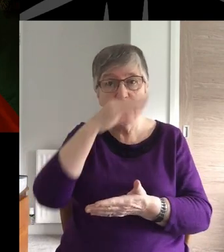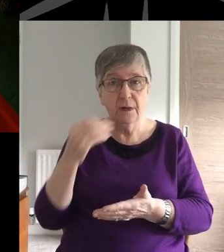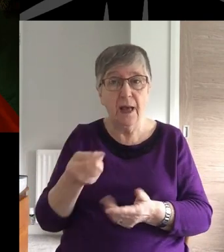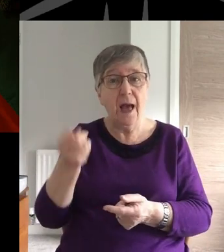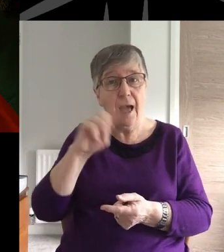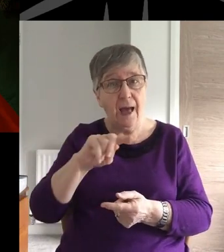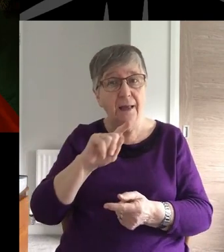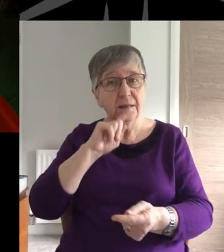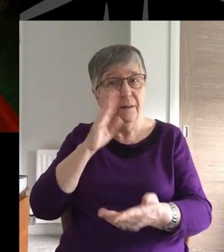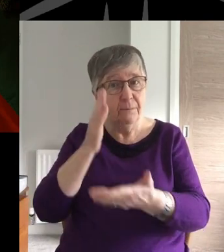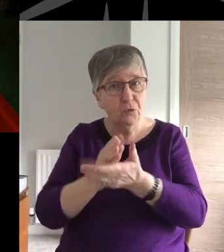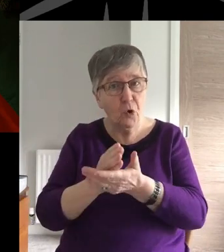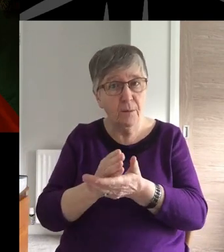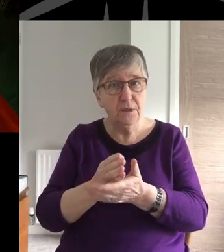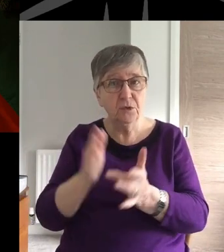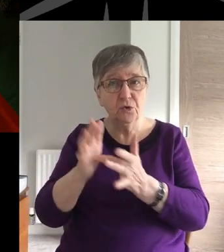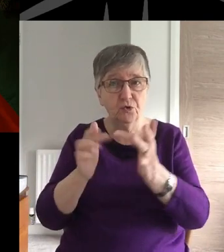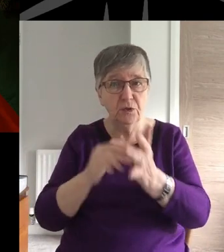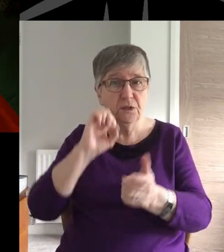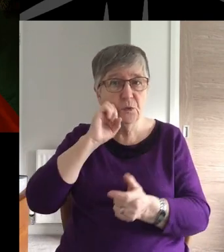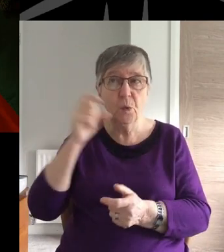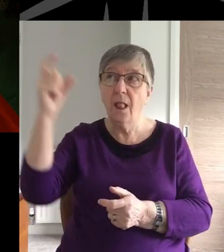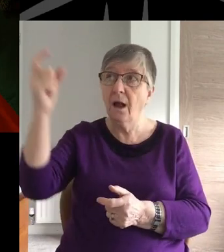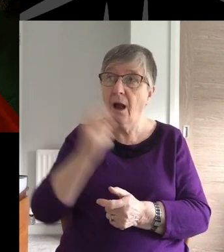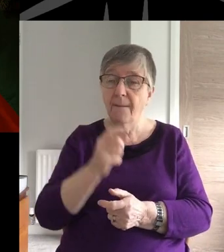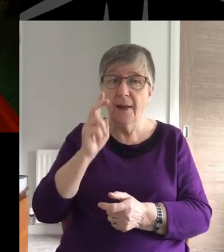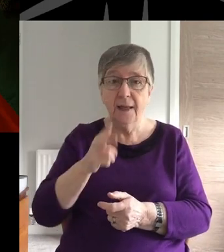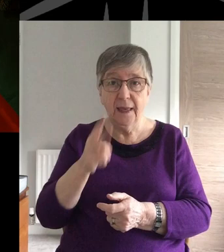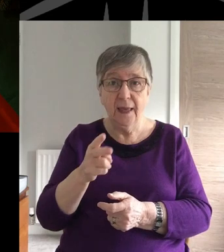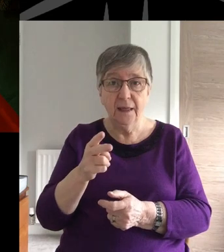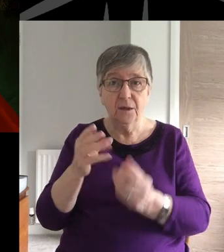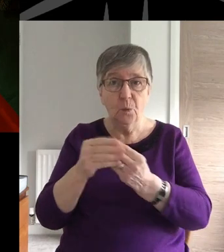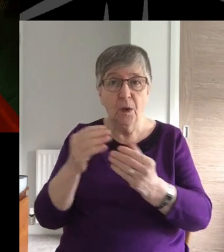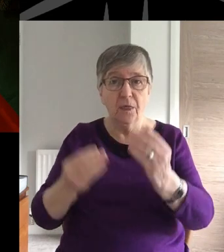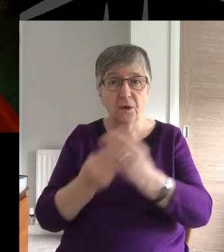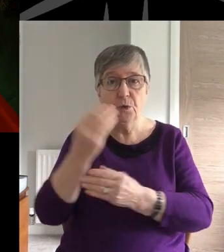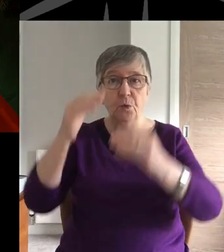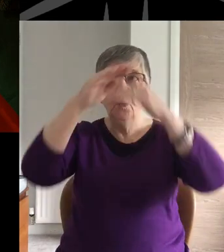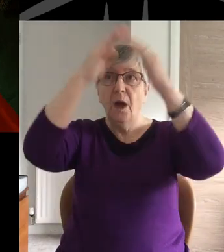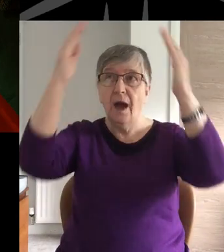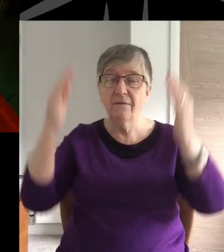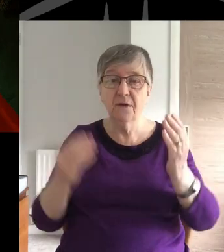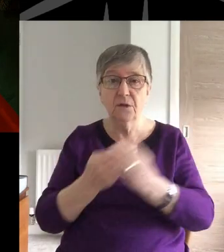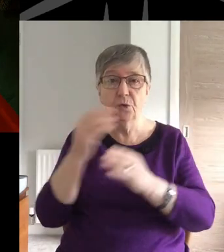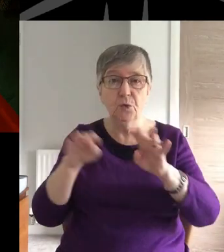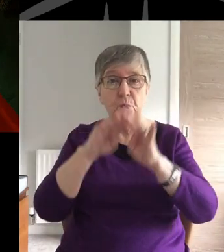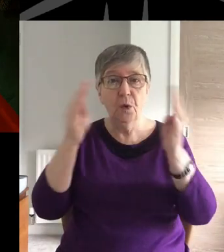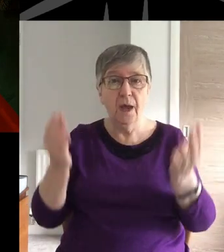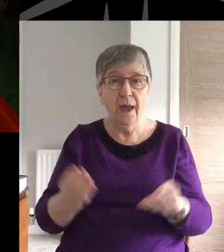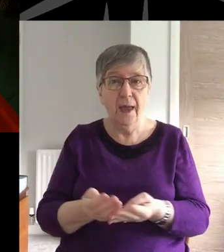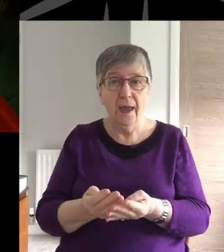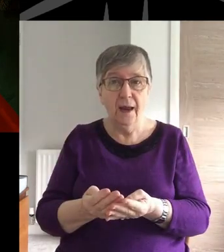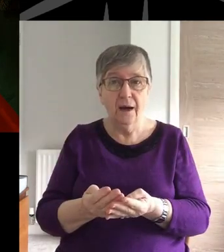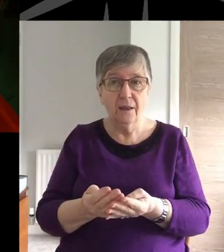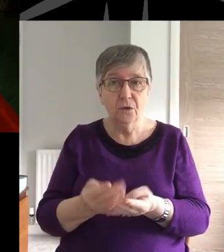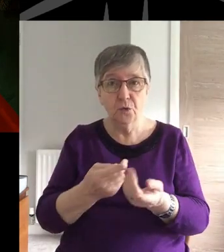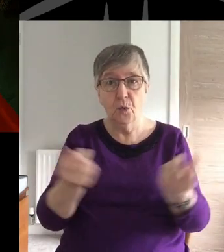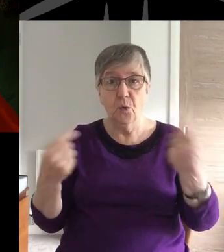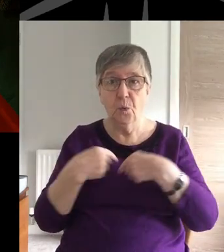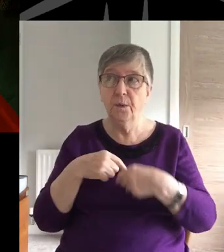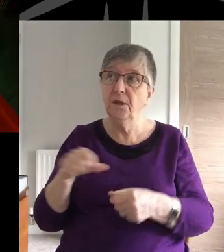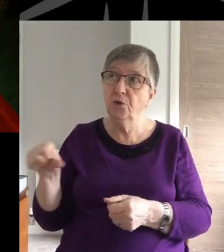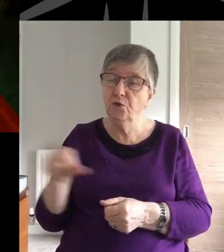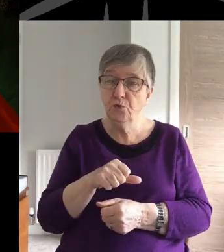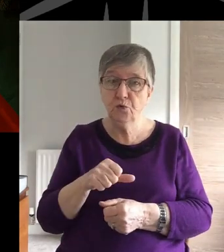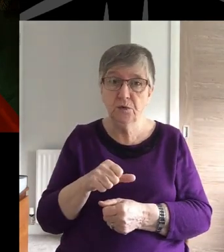there's the promise of Christ coming again in the new heaven and the new earth. And so Advent calls us also to look forward,